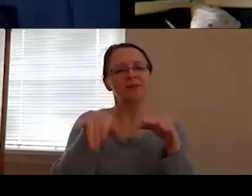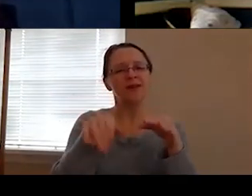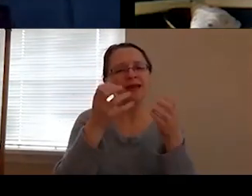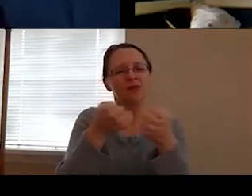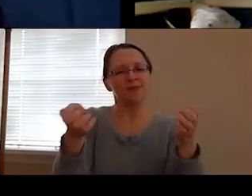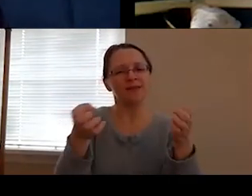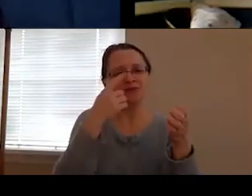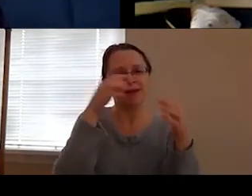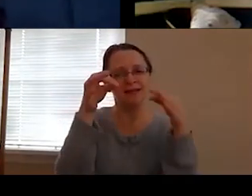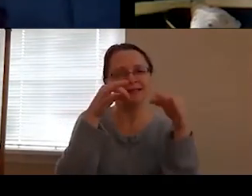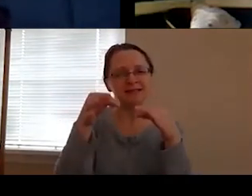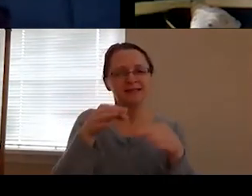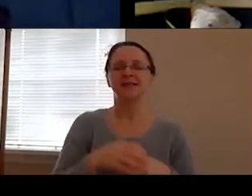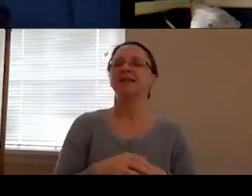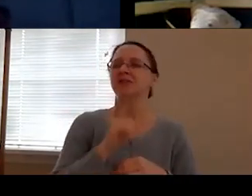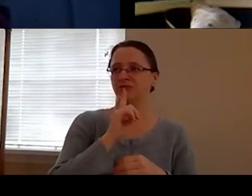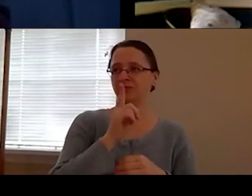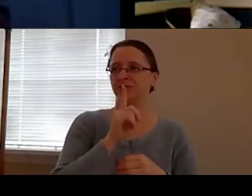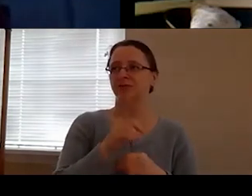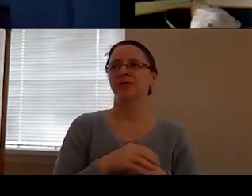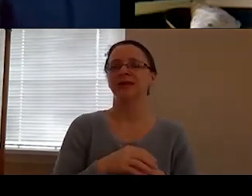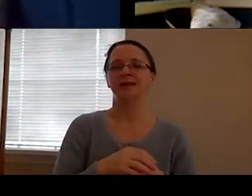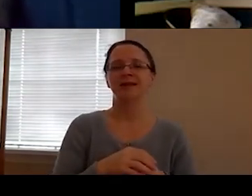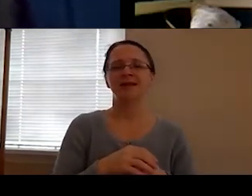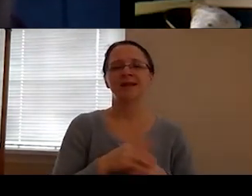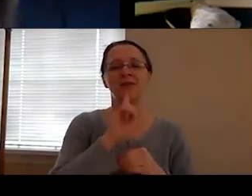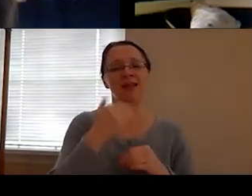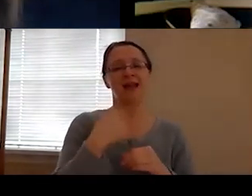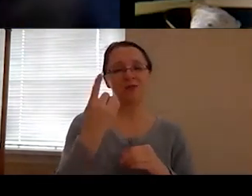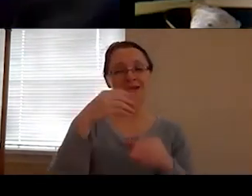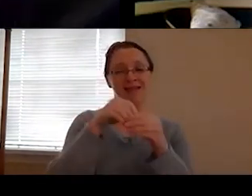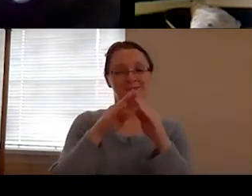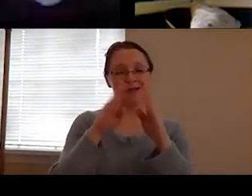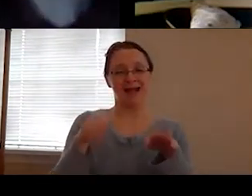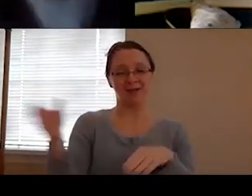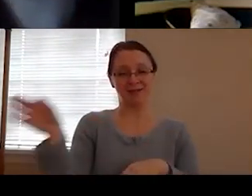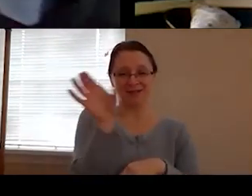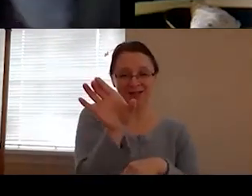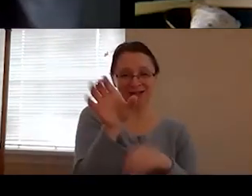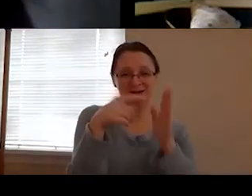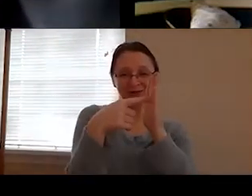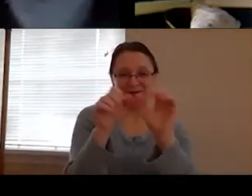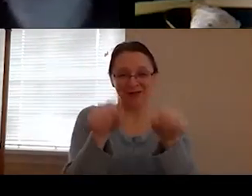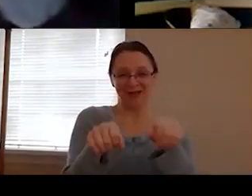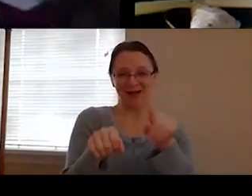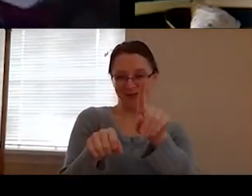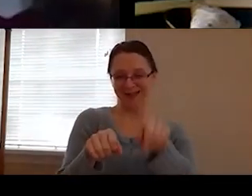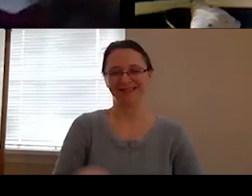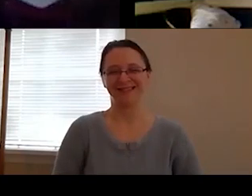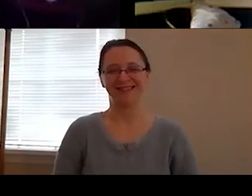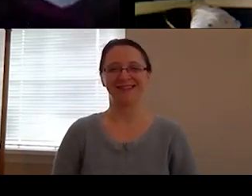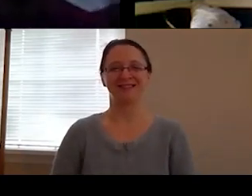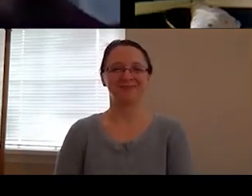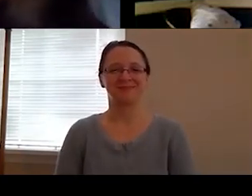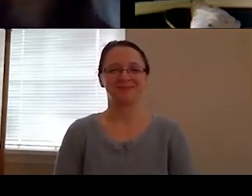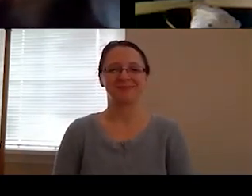us? Sure. So actually, I do have one in my home. Maybe I can show see whether I can do